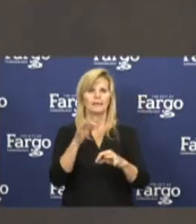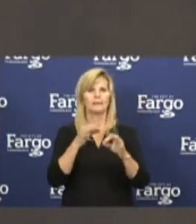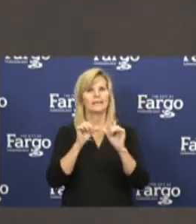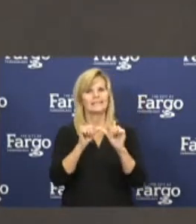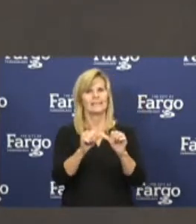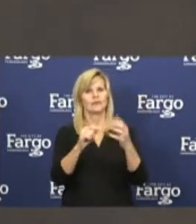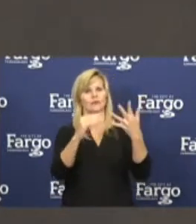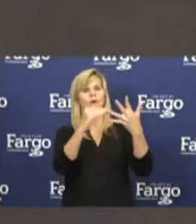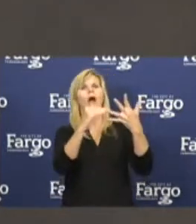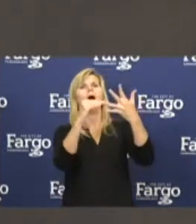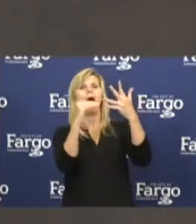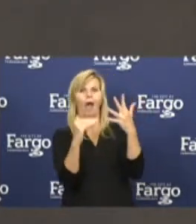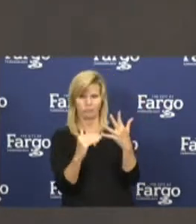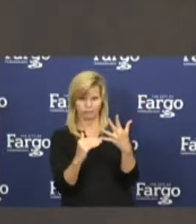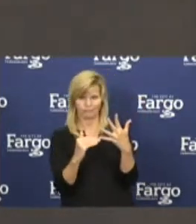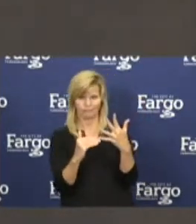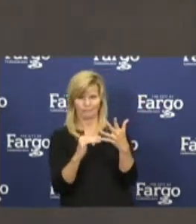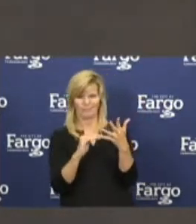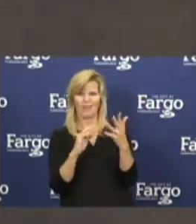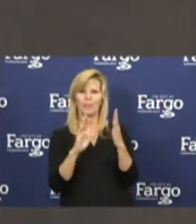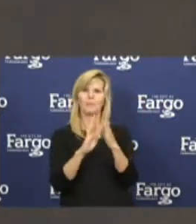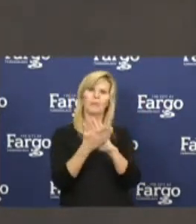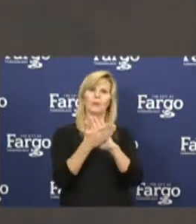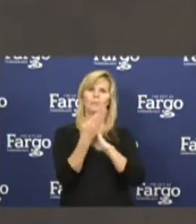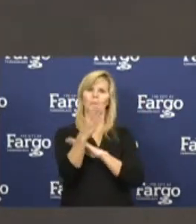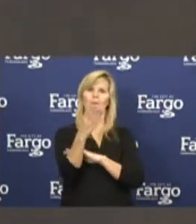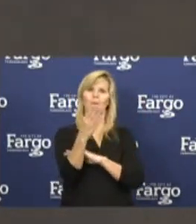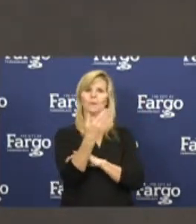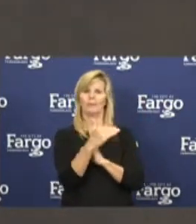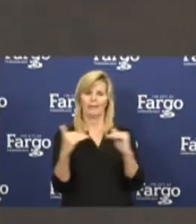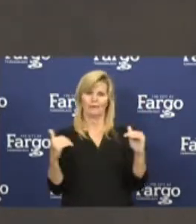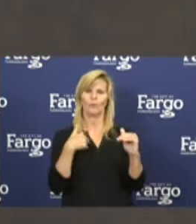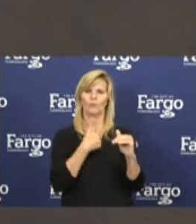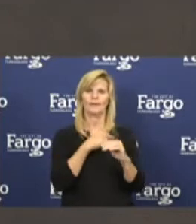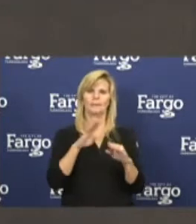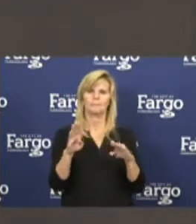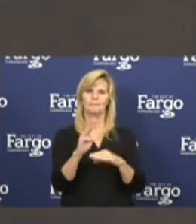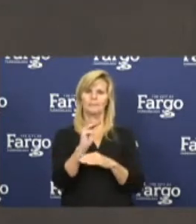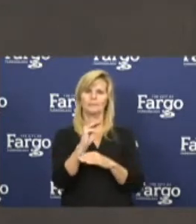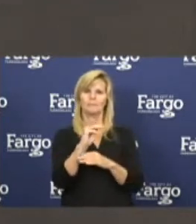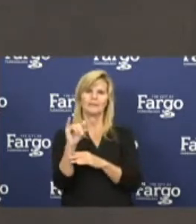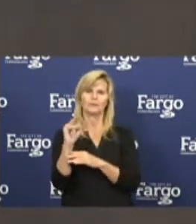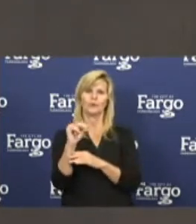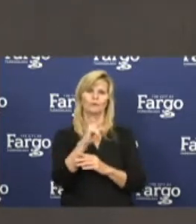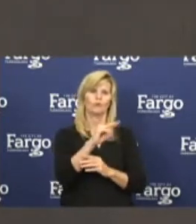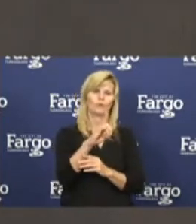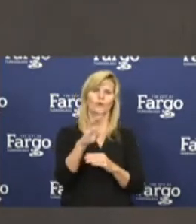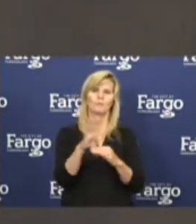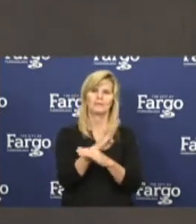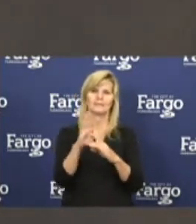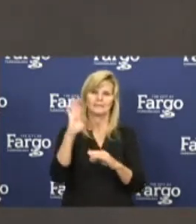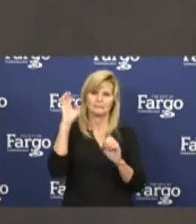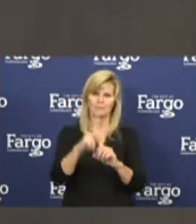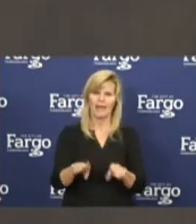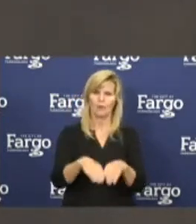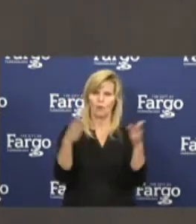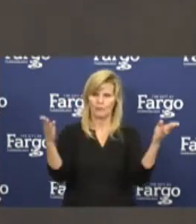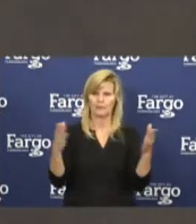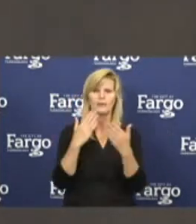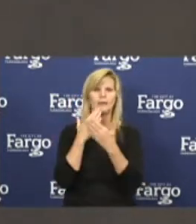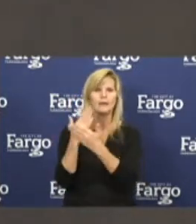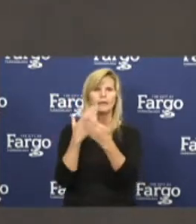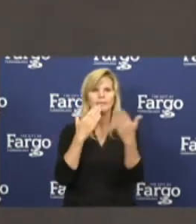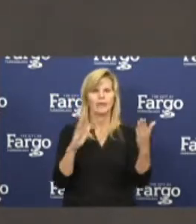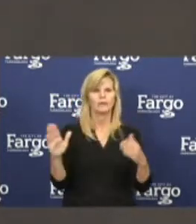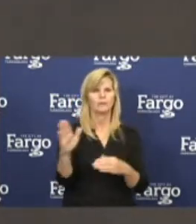the green wave in the state of North Dakota and in Minnesota to get their businesses back. So thank you, everybody, today. We had no room for questions,